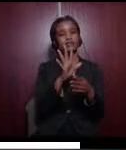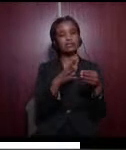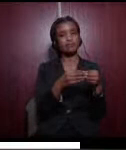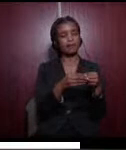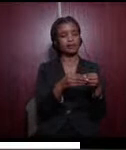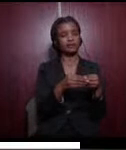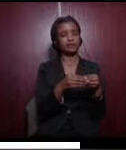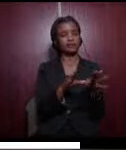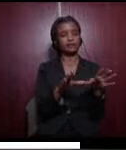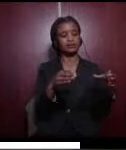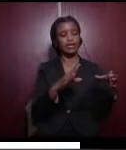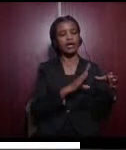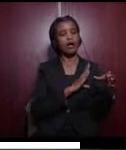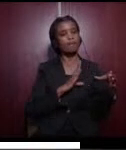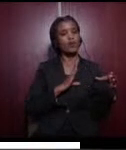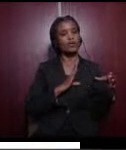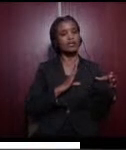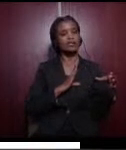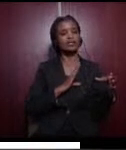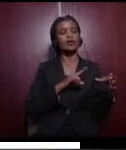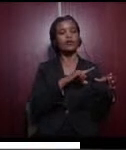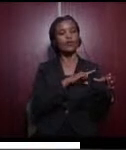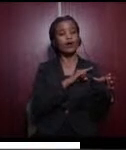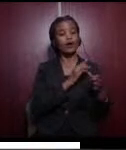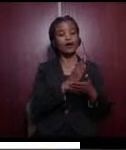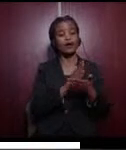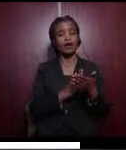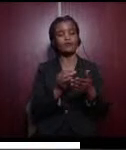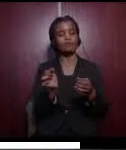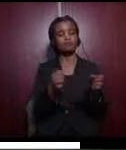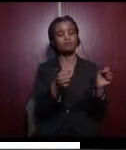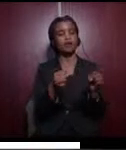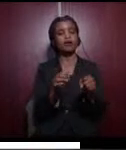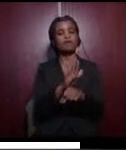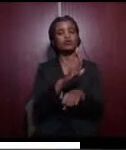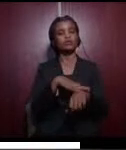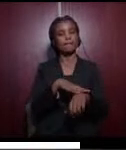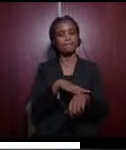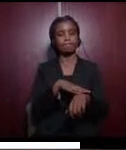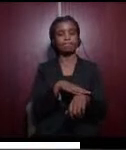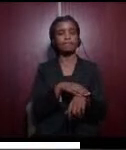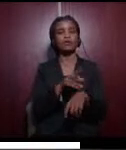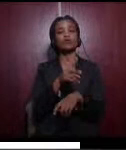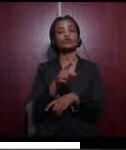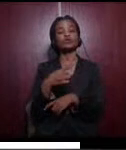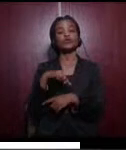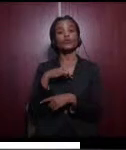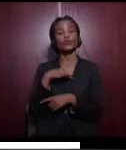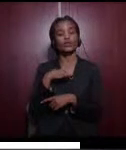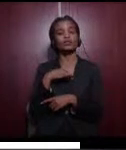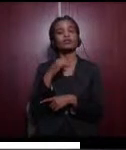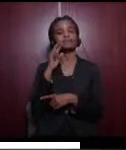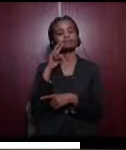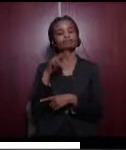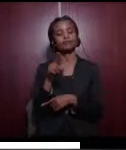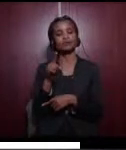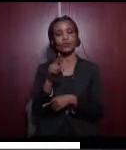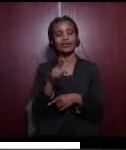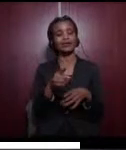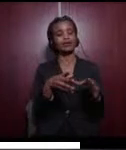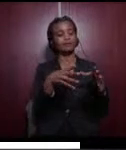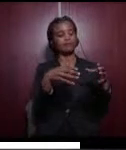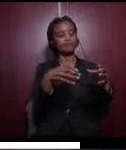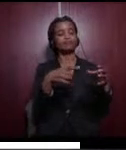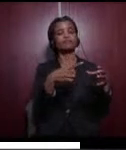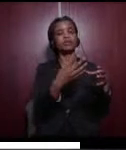whom half shall be appointed on the full-term basis. So we're also looking at halving the number, reducing the number of the board, also to